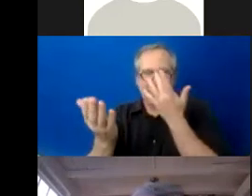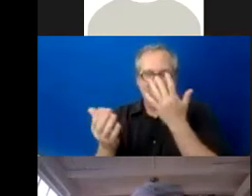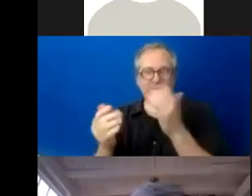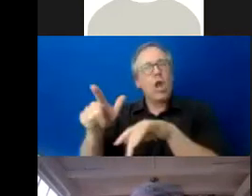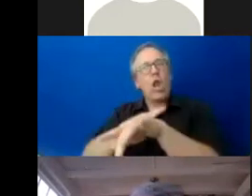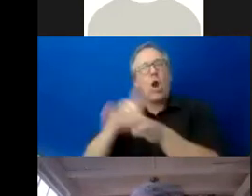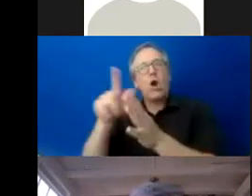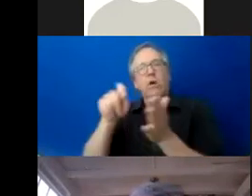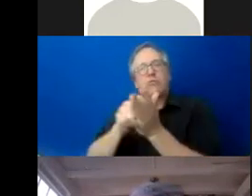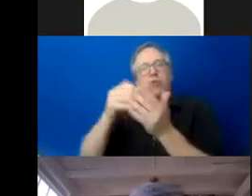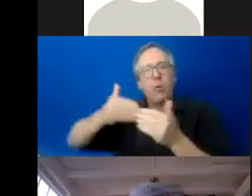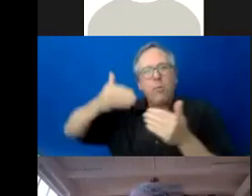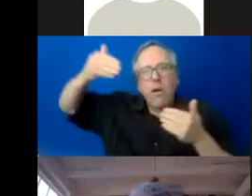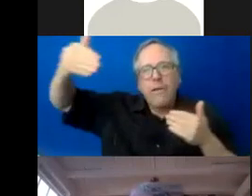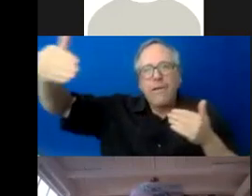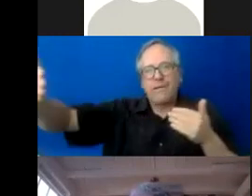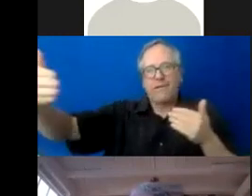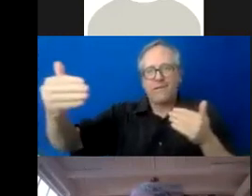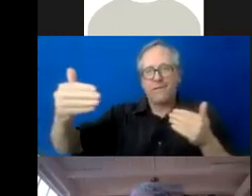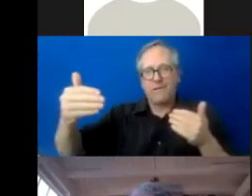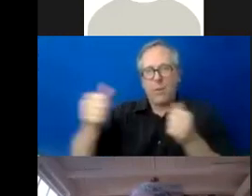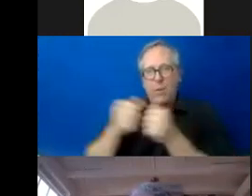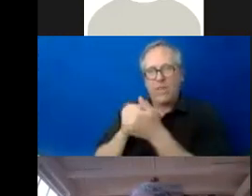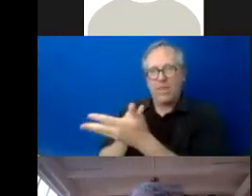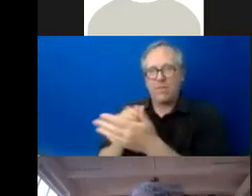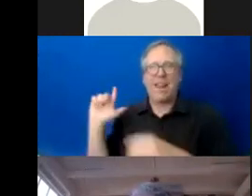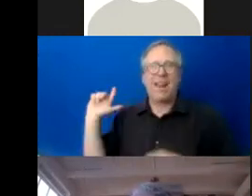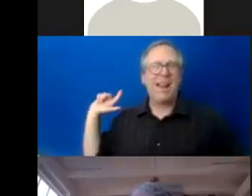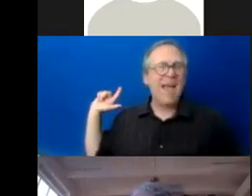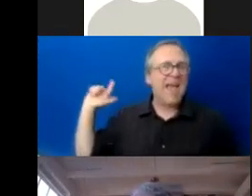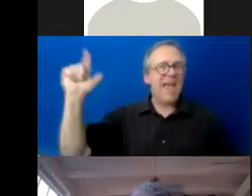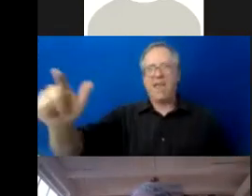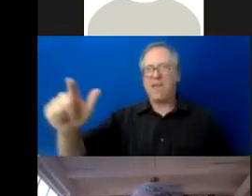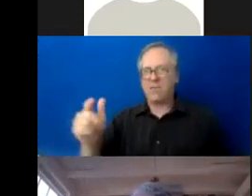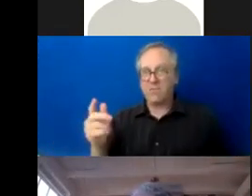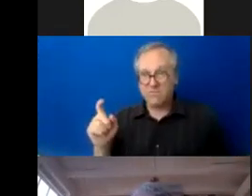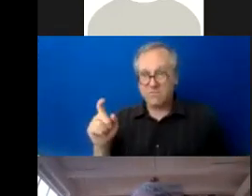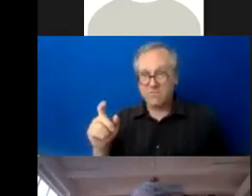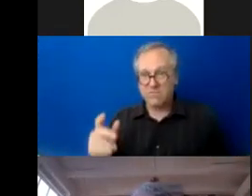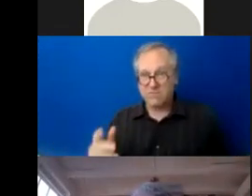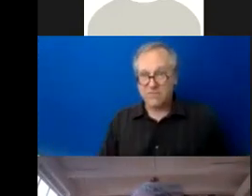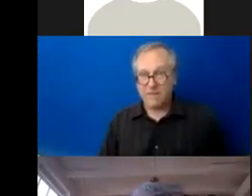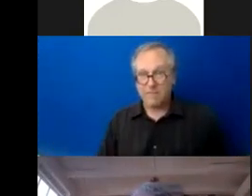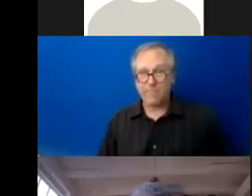long-term effect of these kids. Yeah. And, I would say,